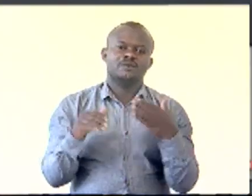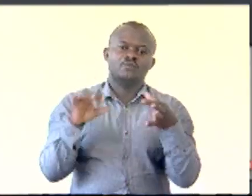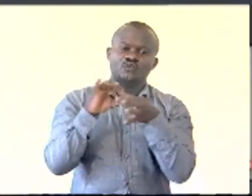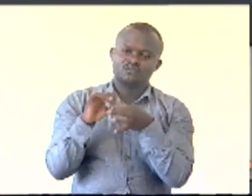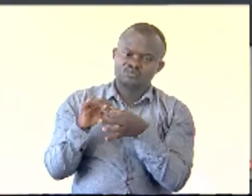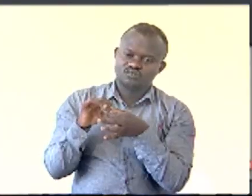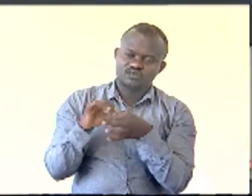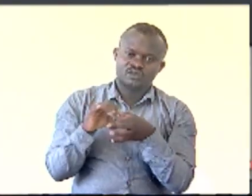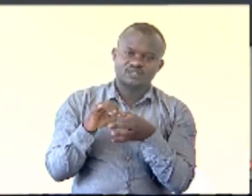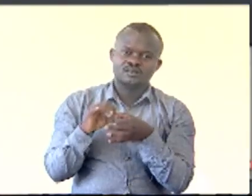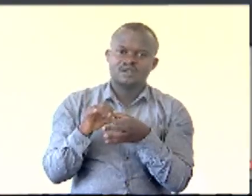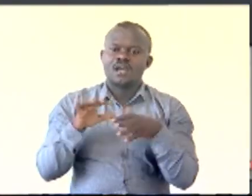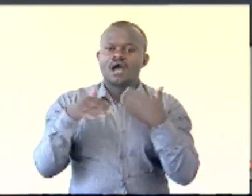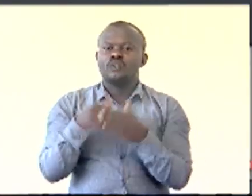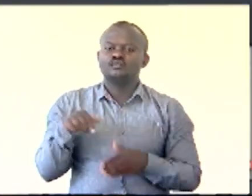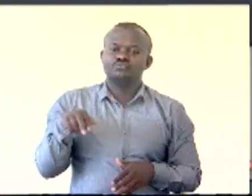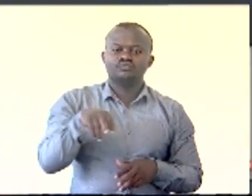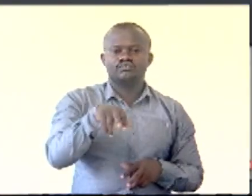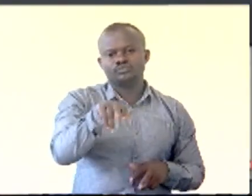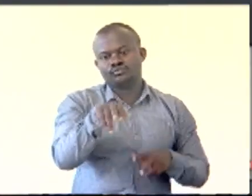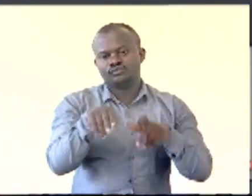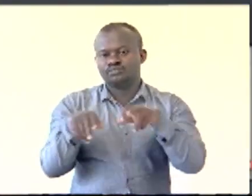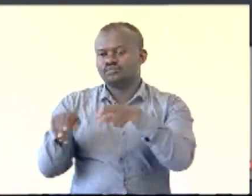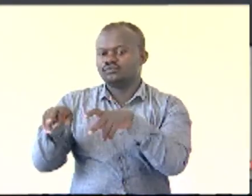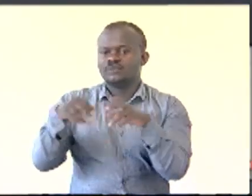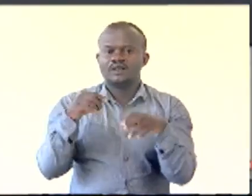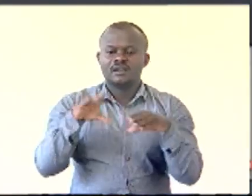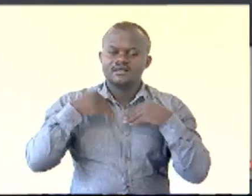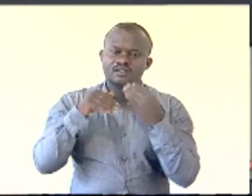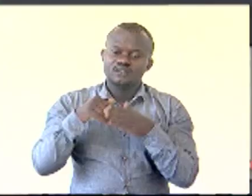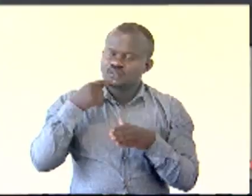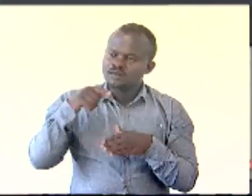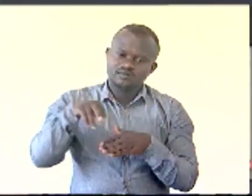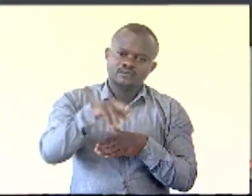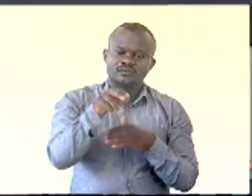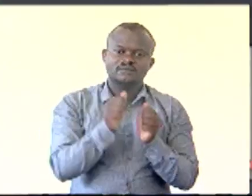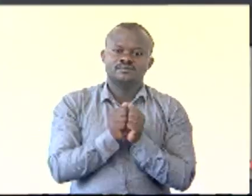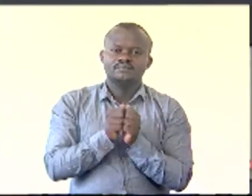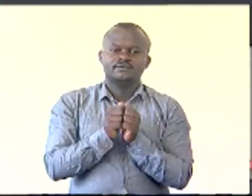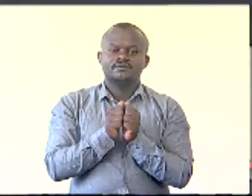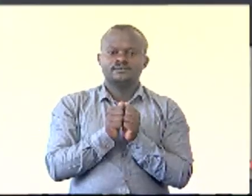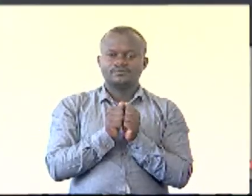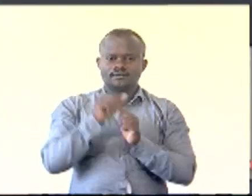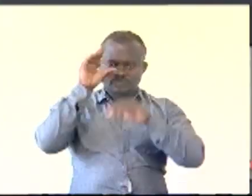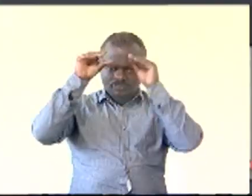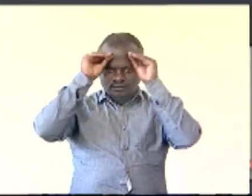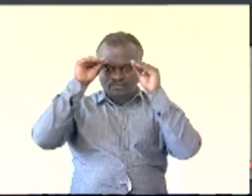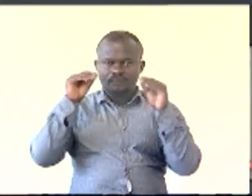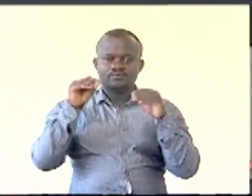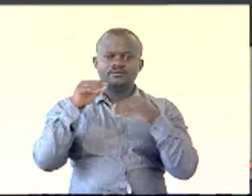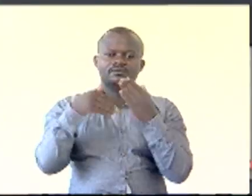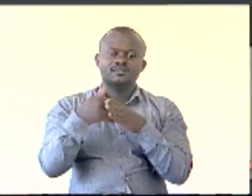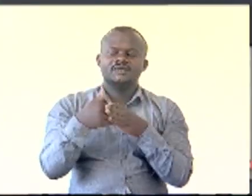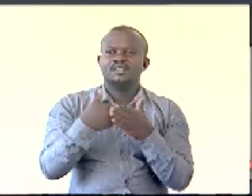move. How do we move? All right, we're going to talk about types of joints. So the lesson has almost